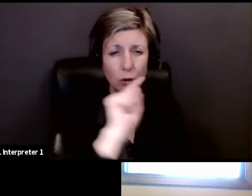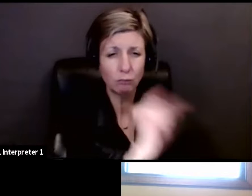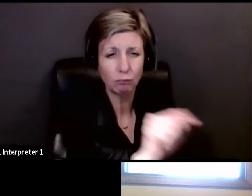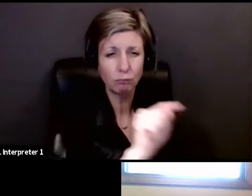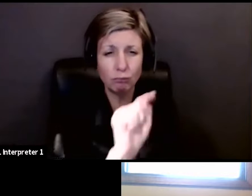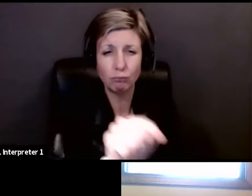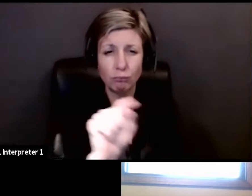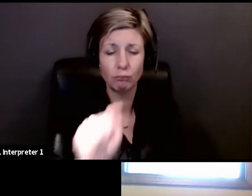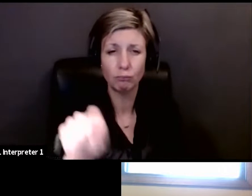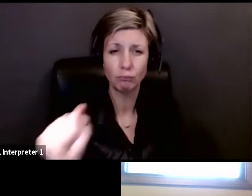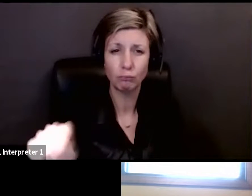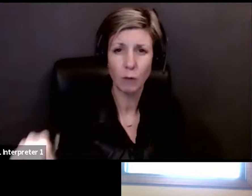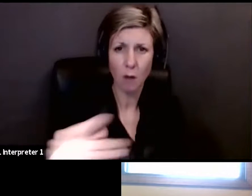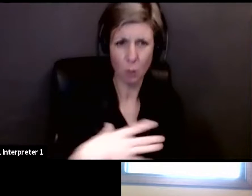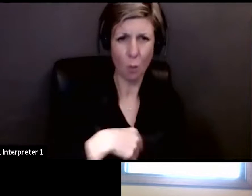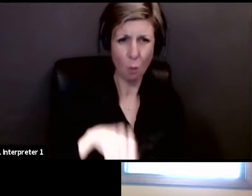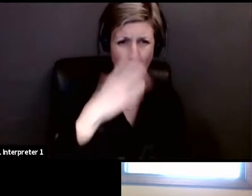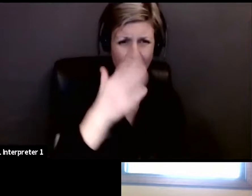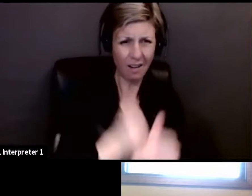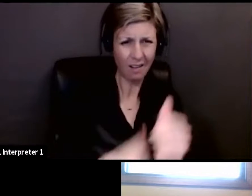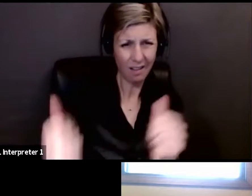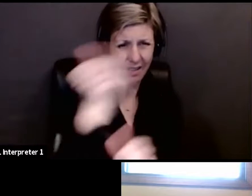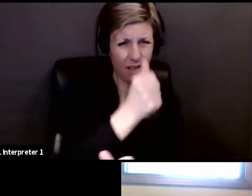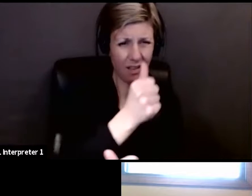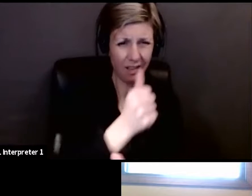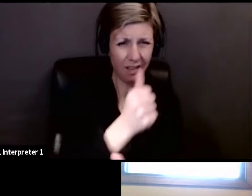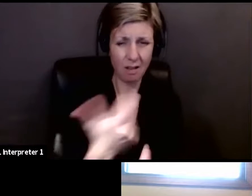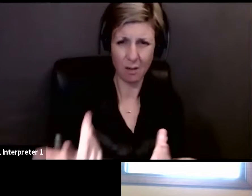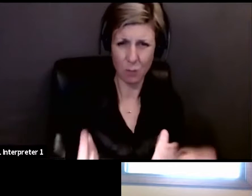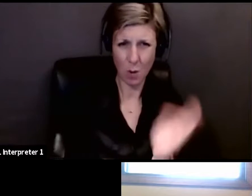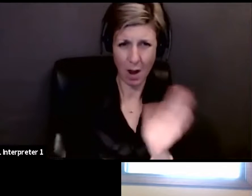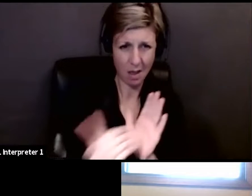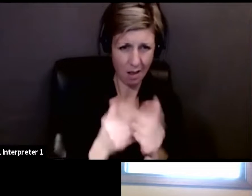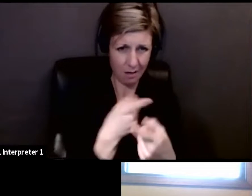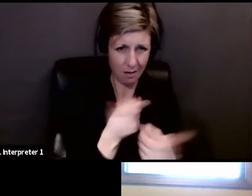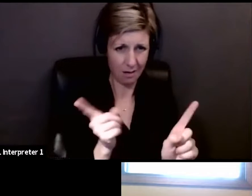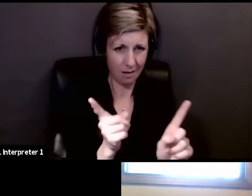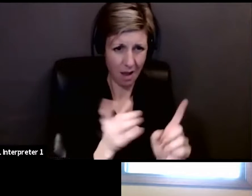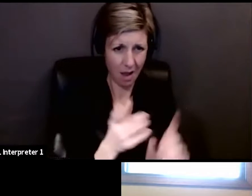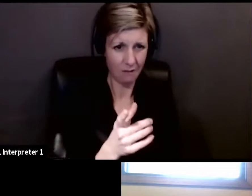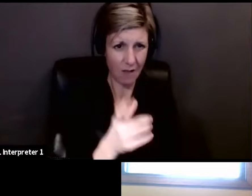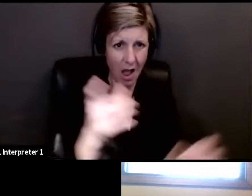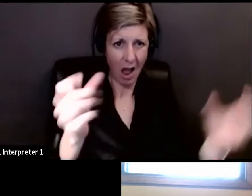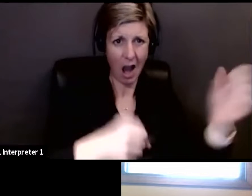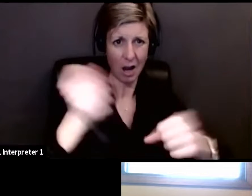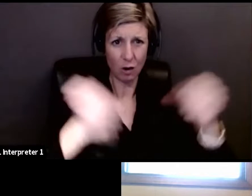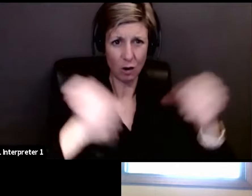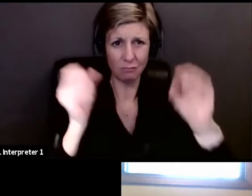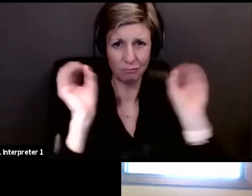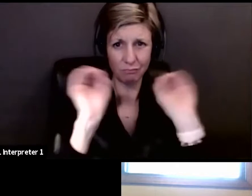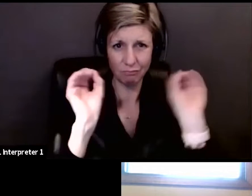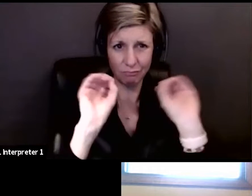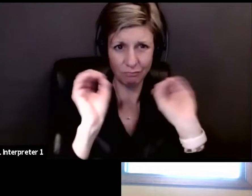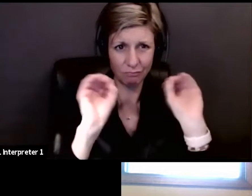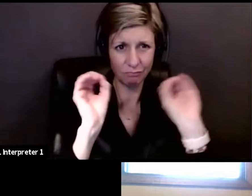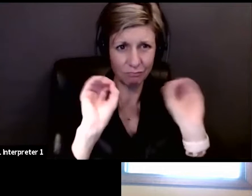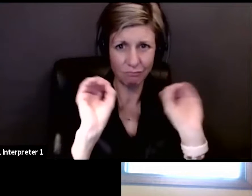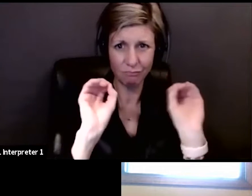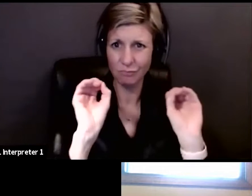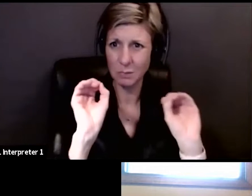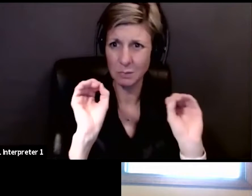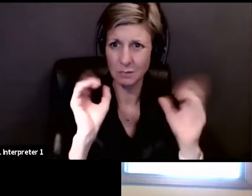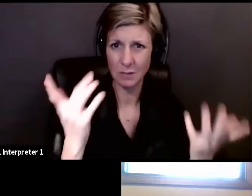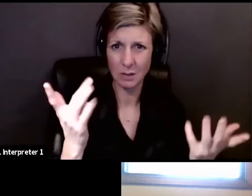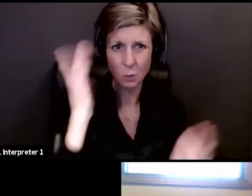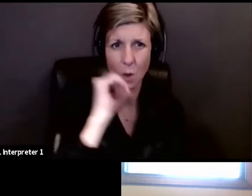in addition to not having, I mean, first of all, they're not hiring you. They're not hiring. Why isn't the government hiring you and paying you